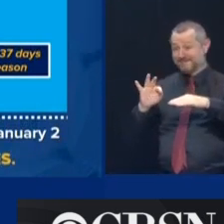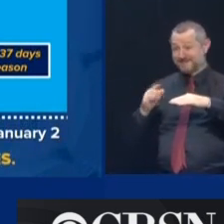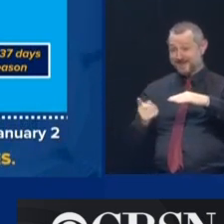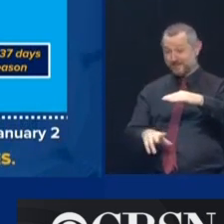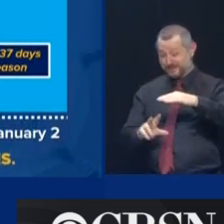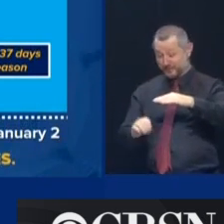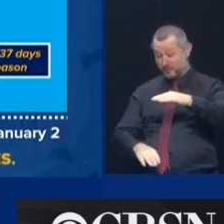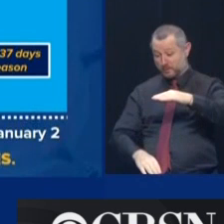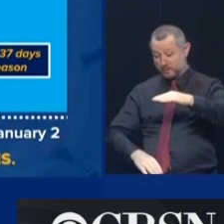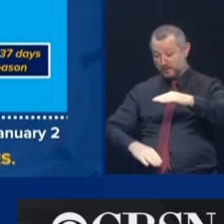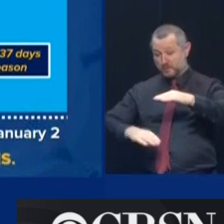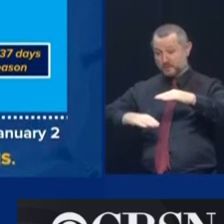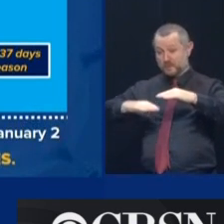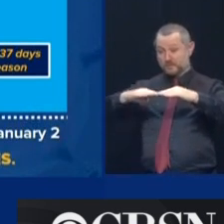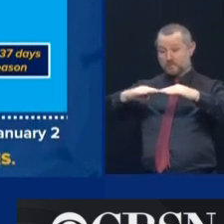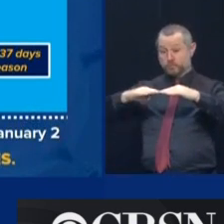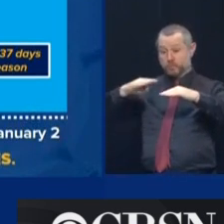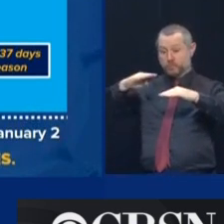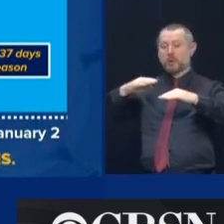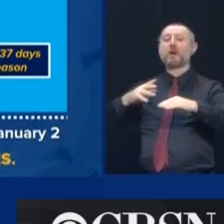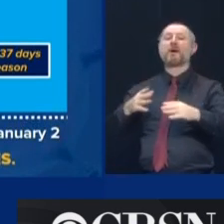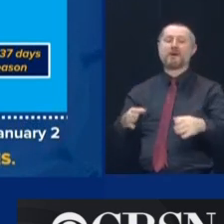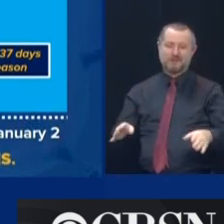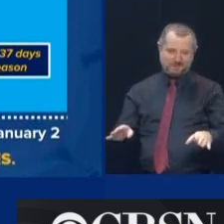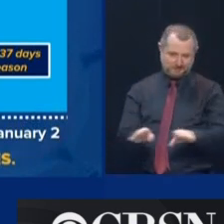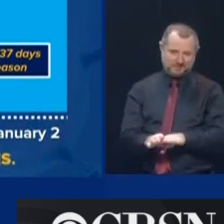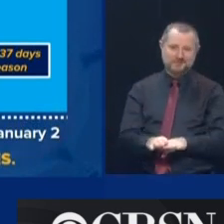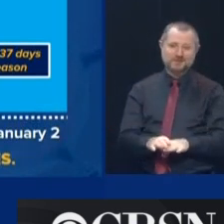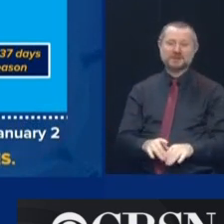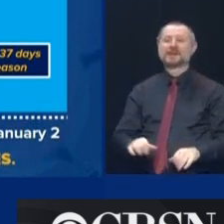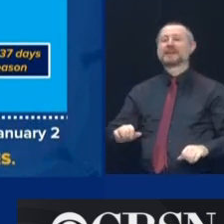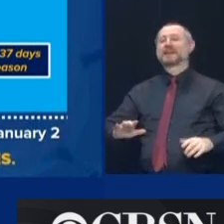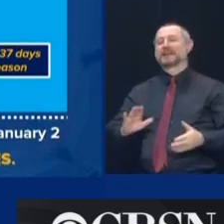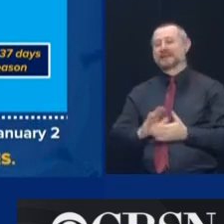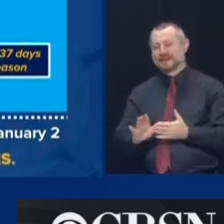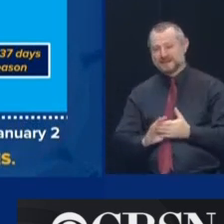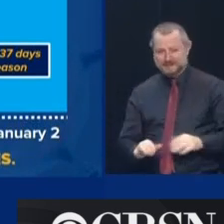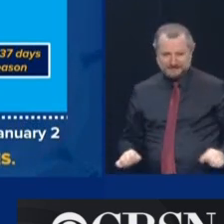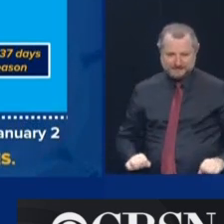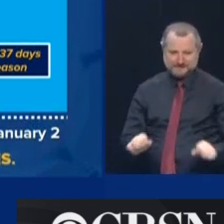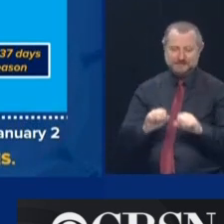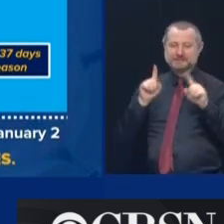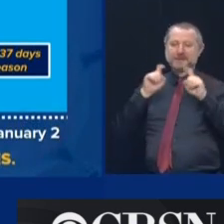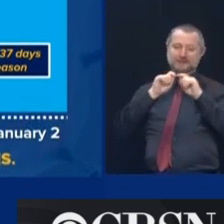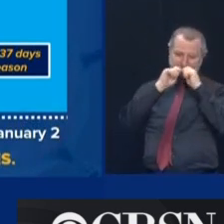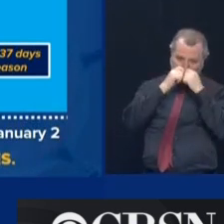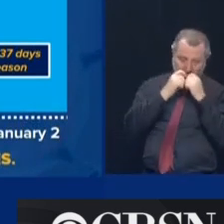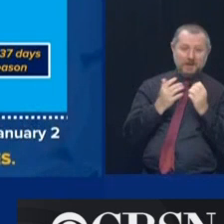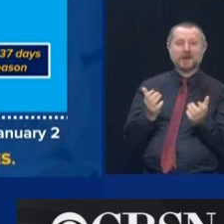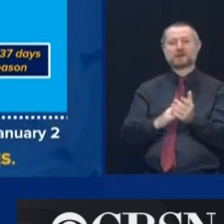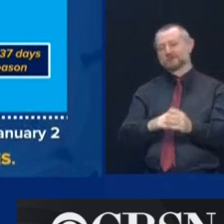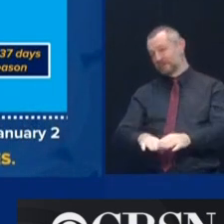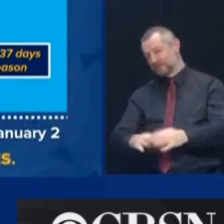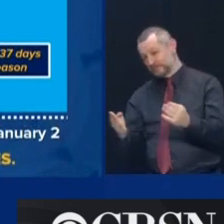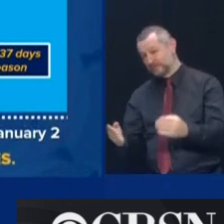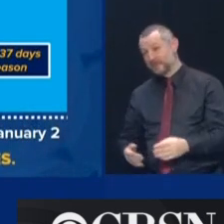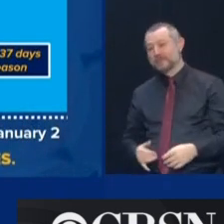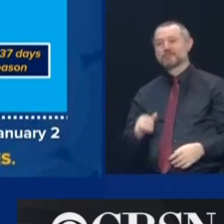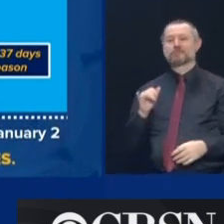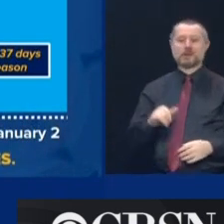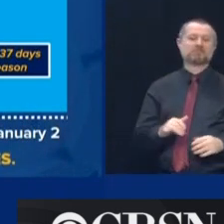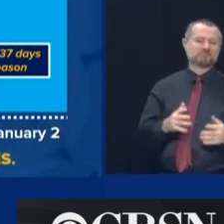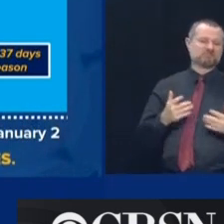close, clean, test, and reopen. And that is a statewide